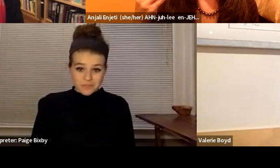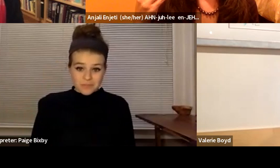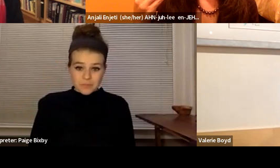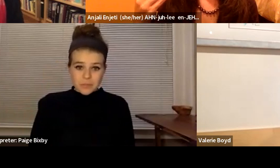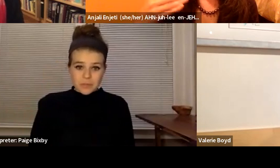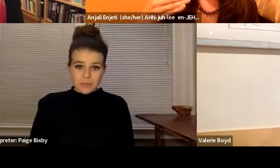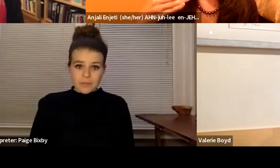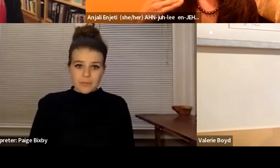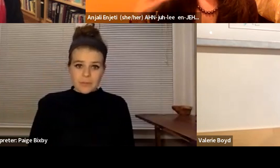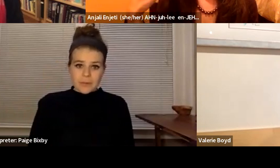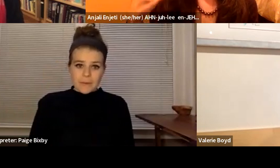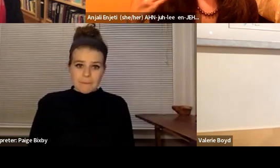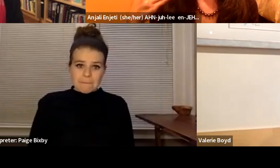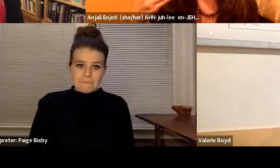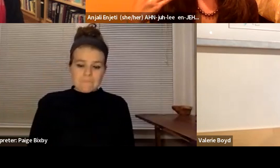I think we